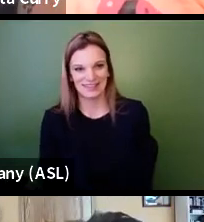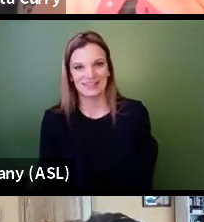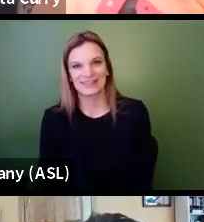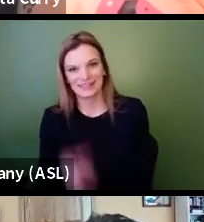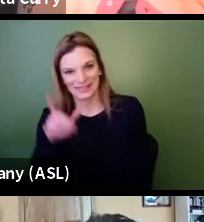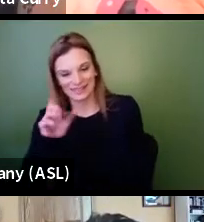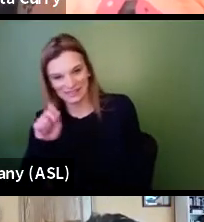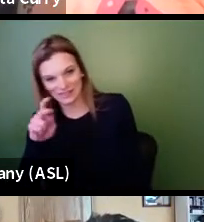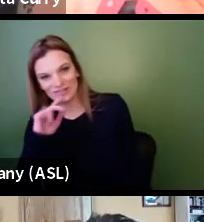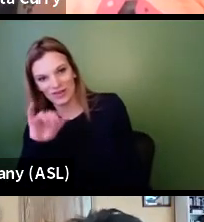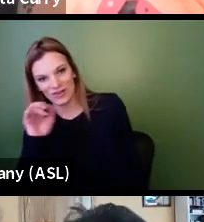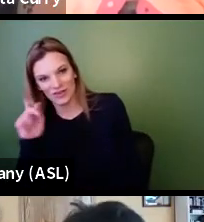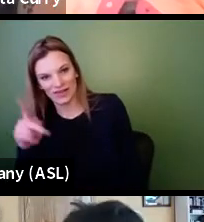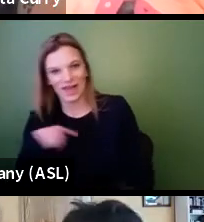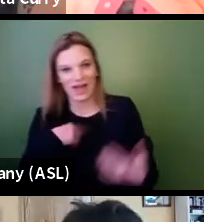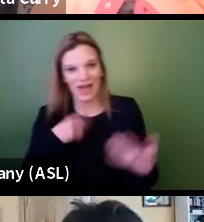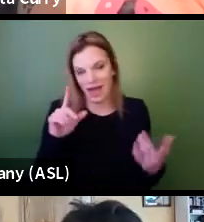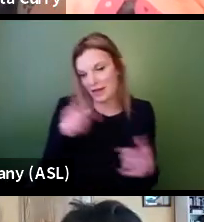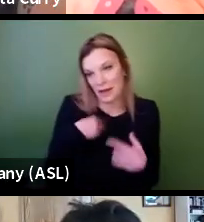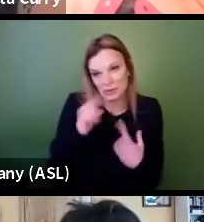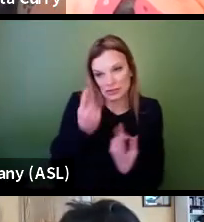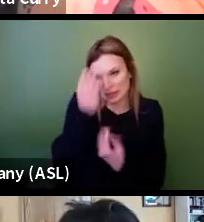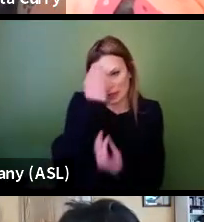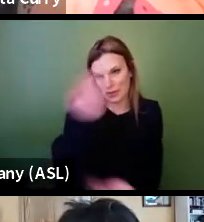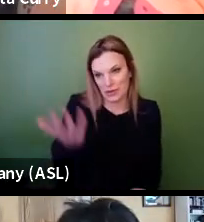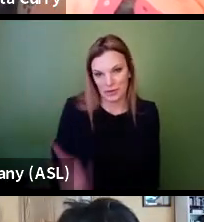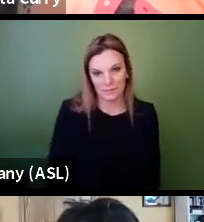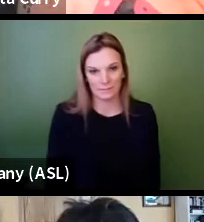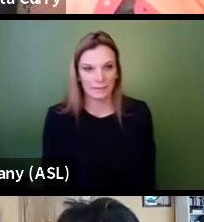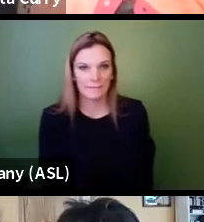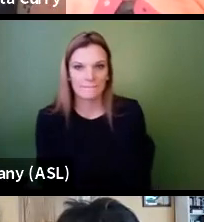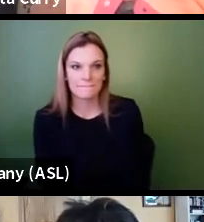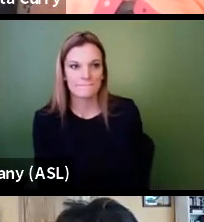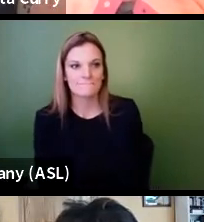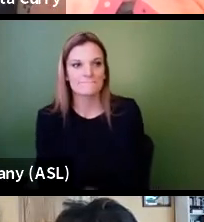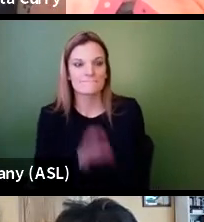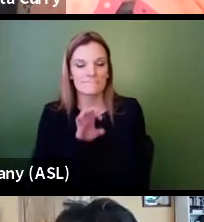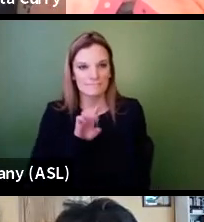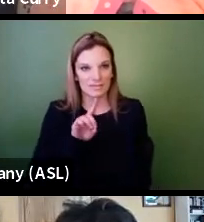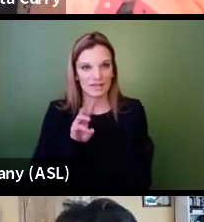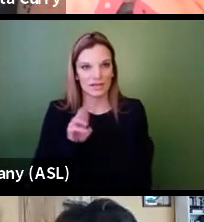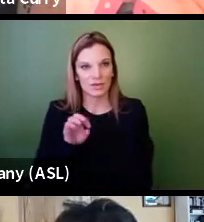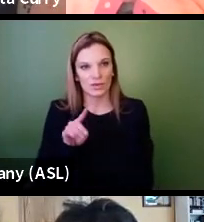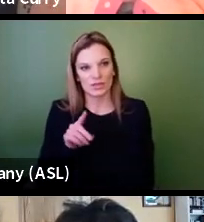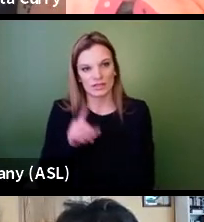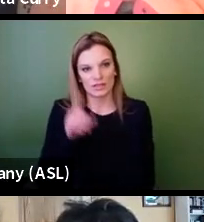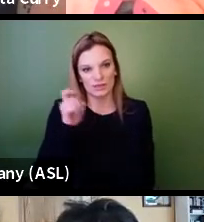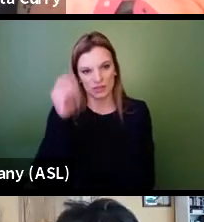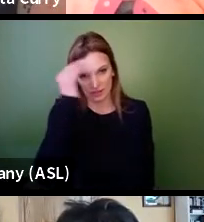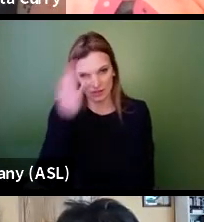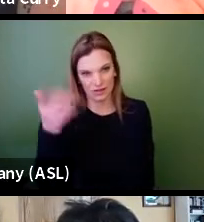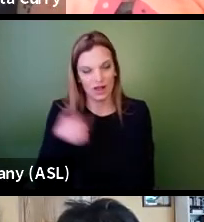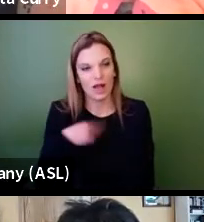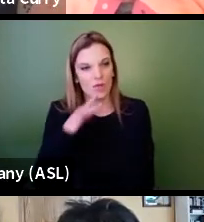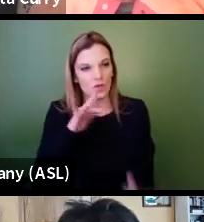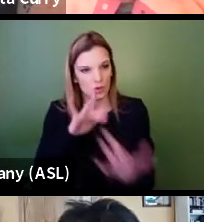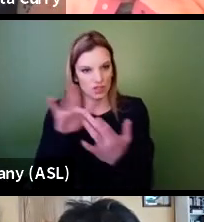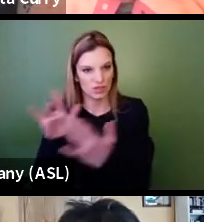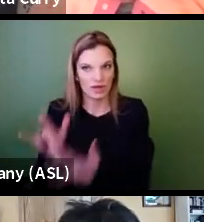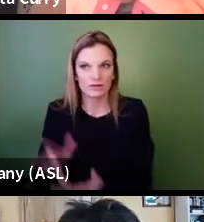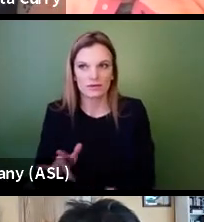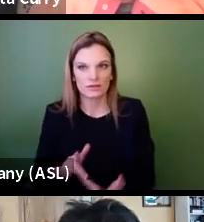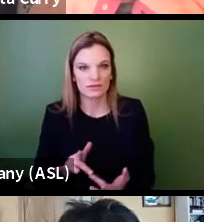Okay, Edward. Let you guys know. Thank you, Mr. Chair. Just want the commissioners to know we'll be reaching out to you with regards